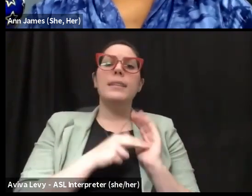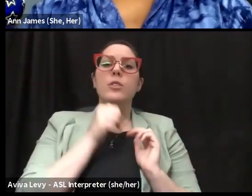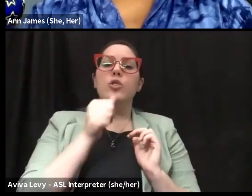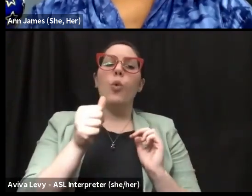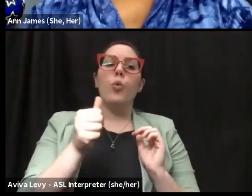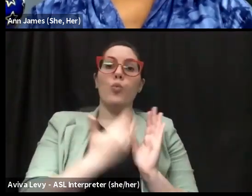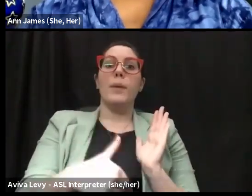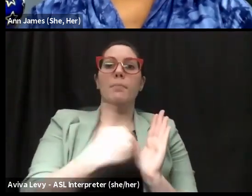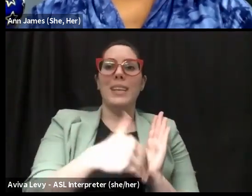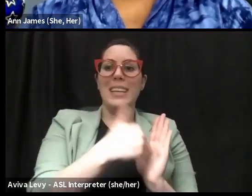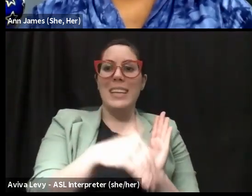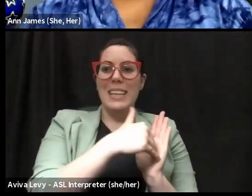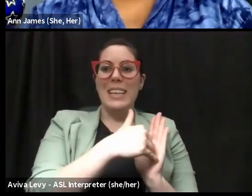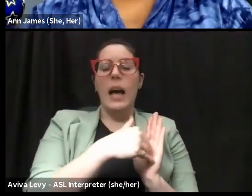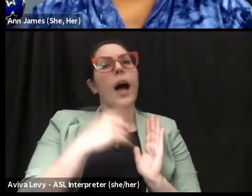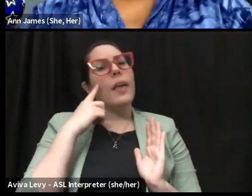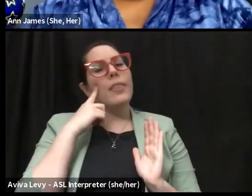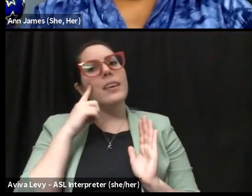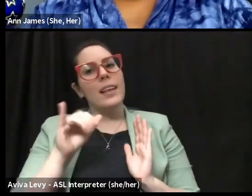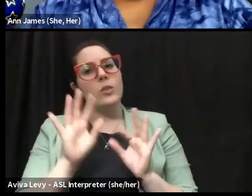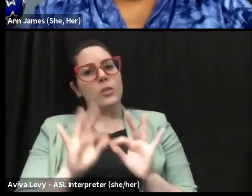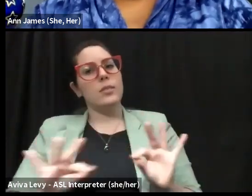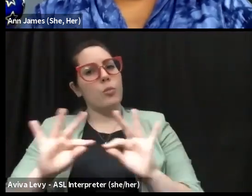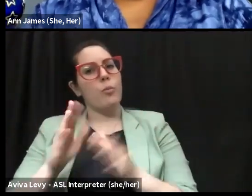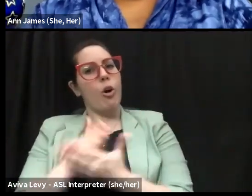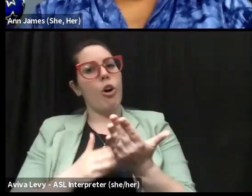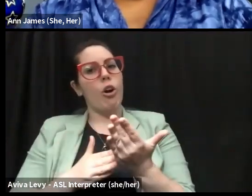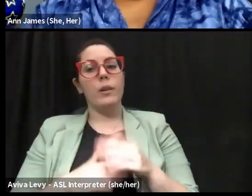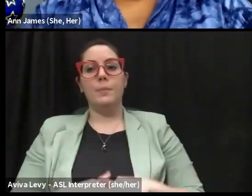think that's what becomes important. And you know,